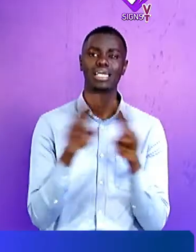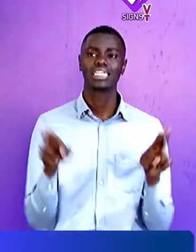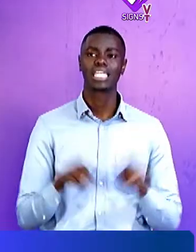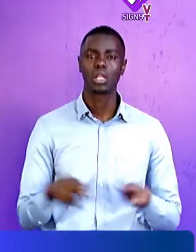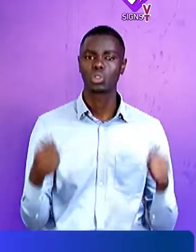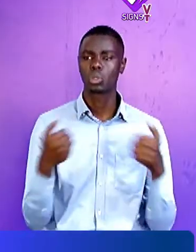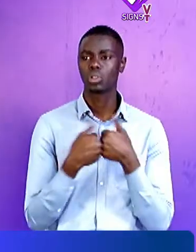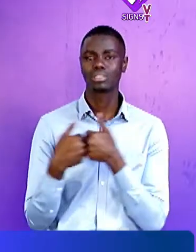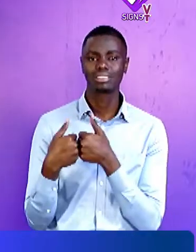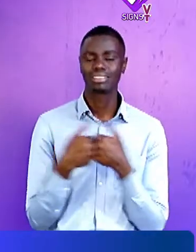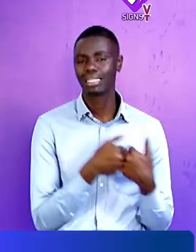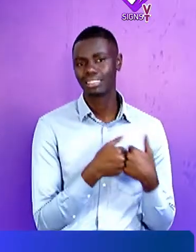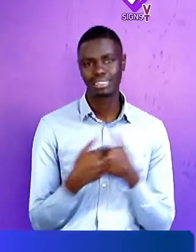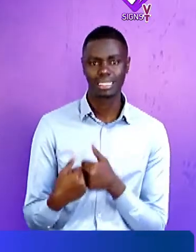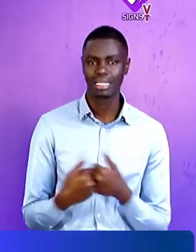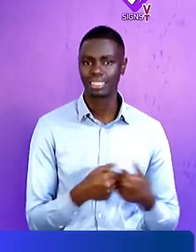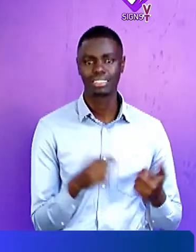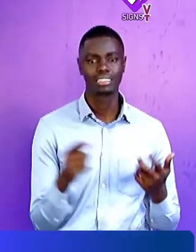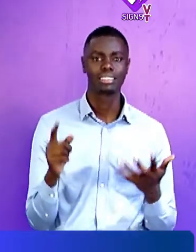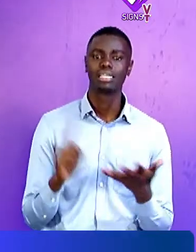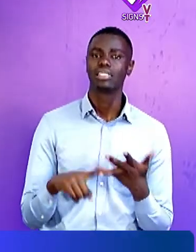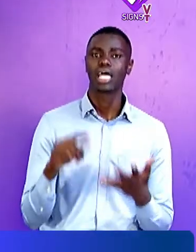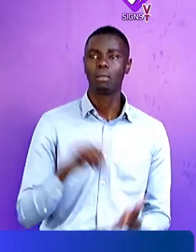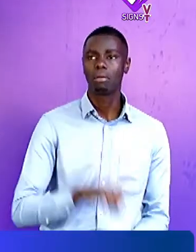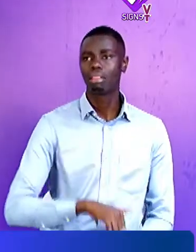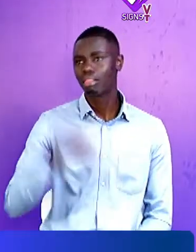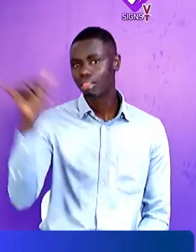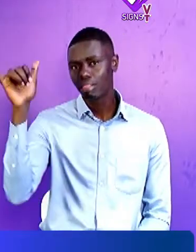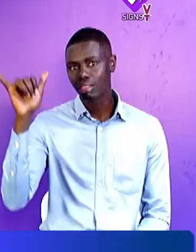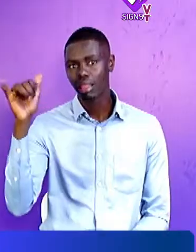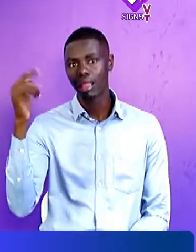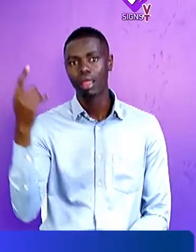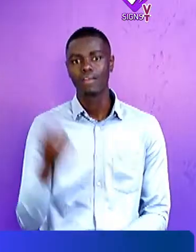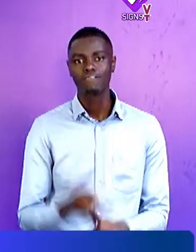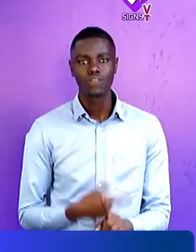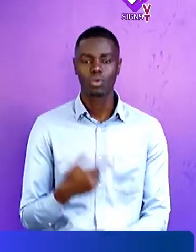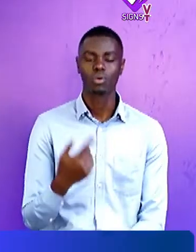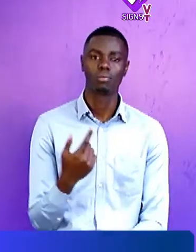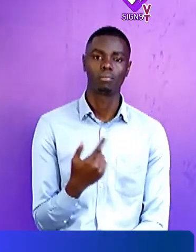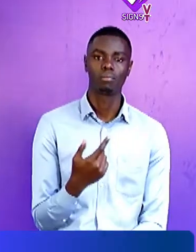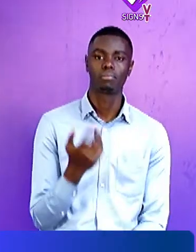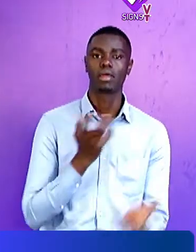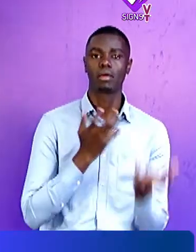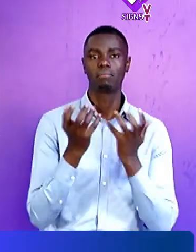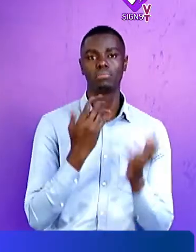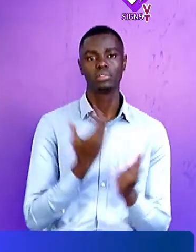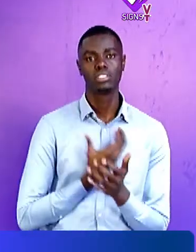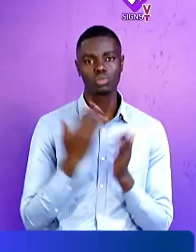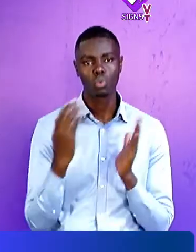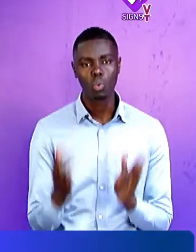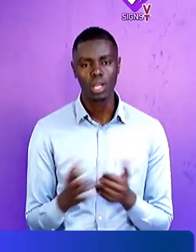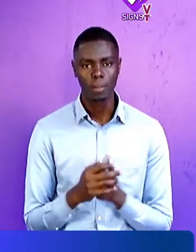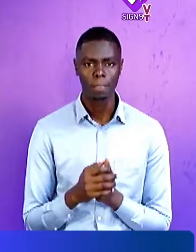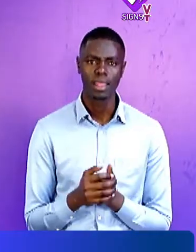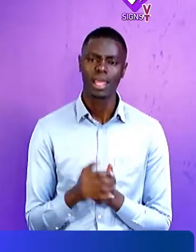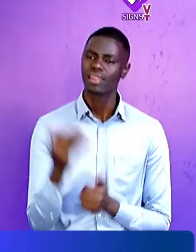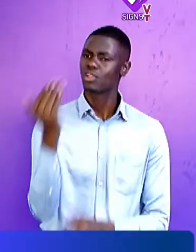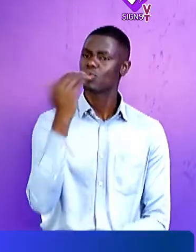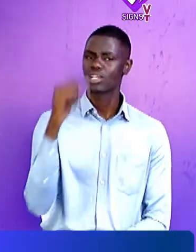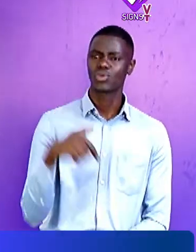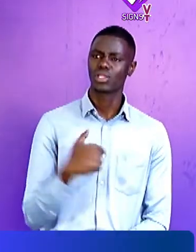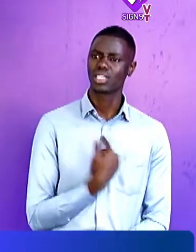challenges around his trip. Mara, he took up a plane from A private Dubai. business owner. Yeah. Yes, and you ask yourself